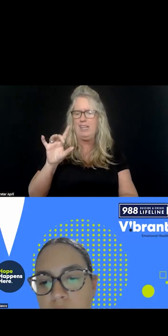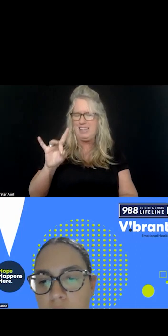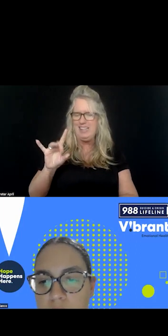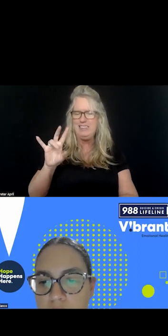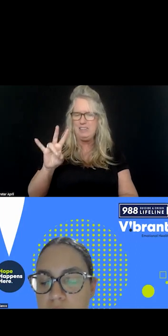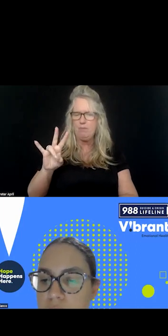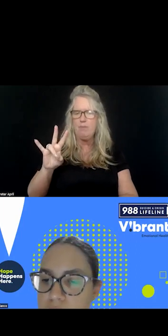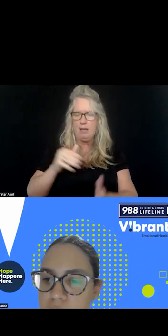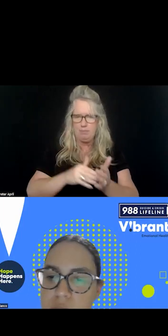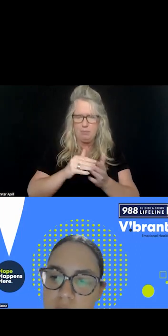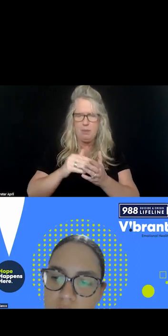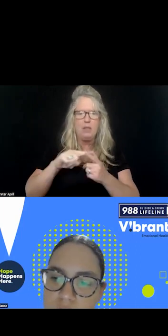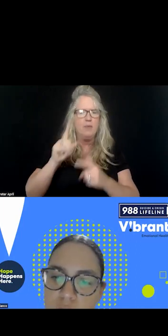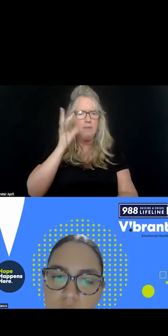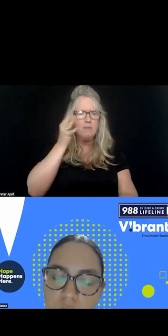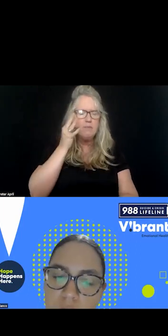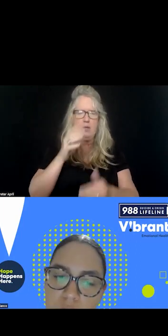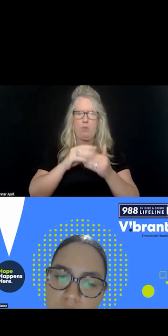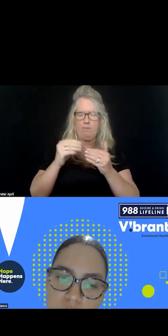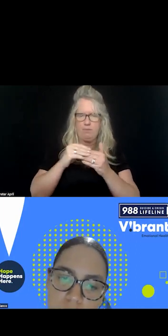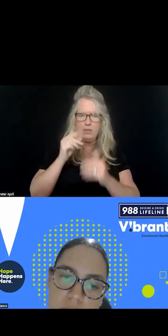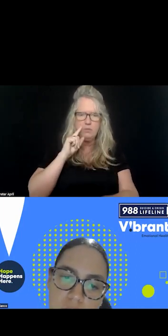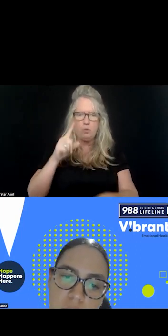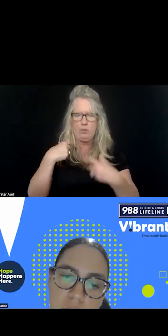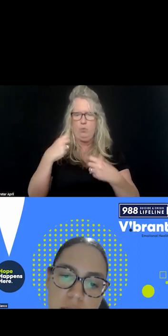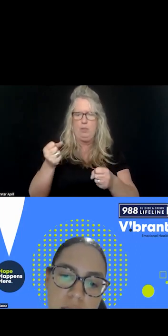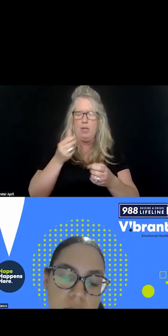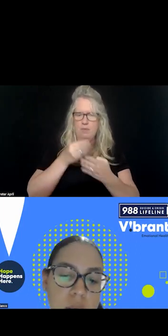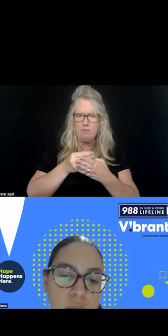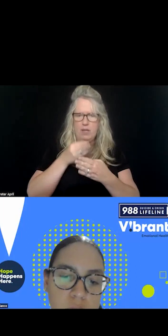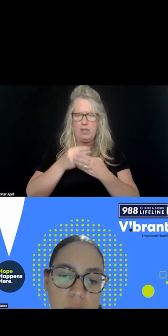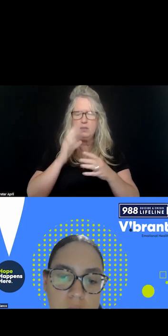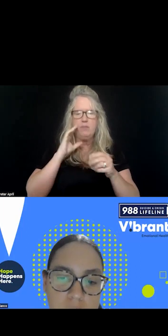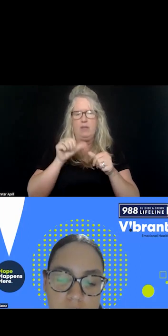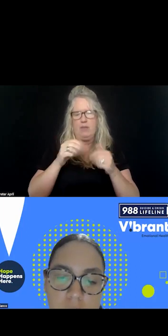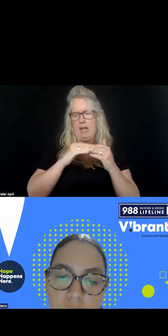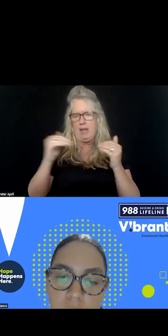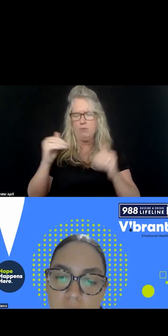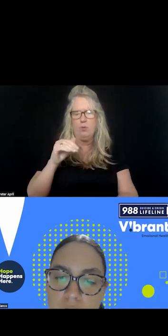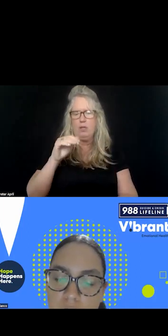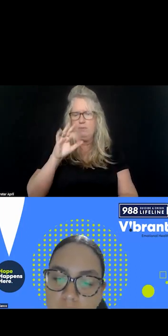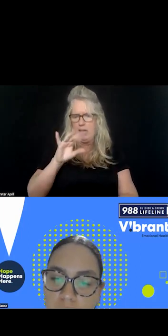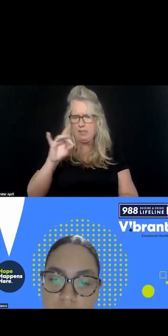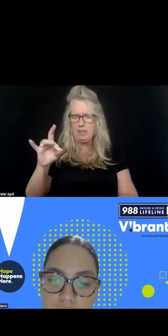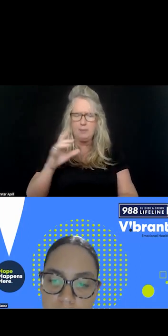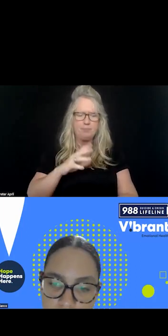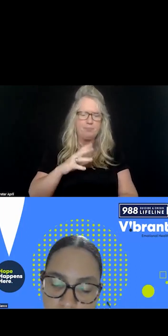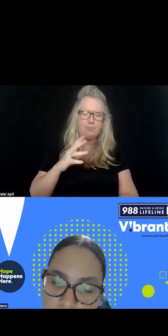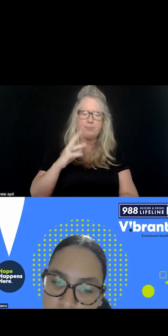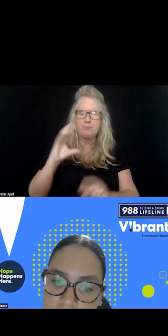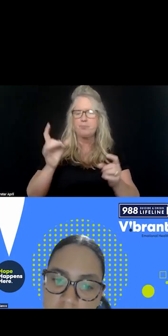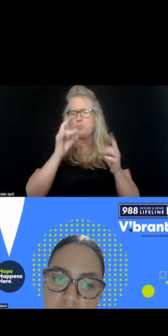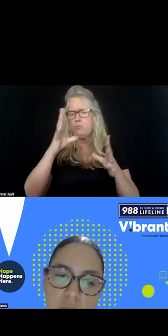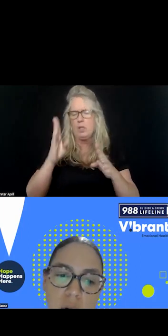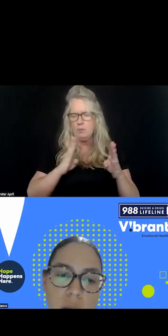million in federal funds for the state fiscal recovery fund to maintain a consistent level of 988 and crisis behavioral